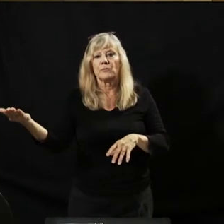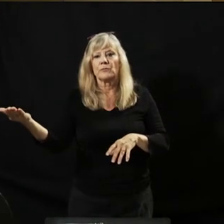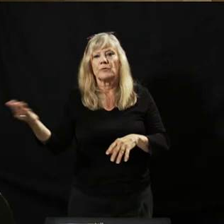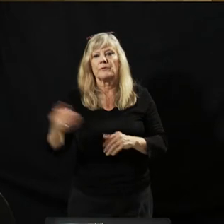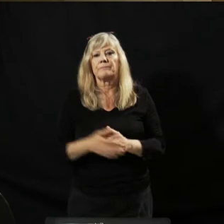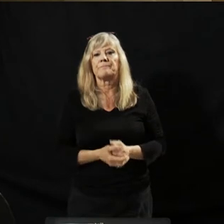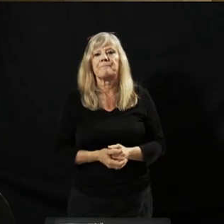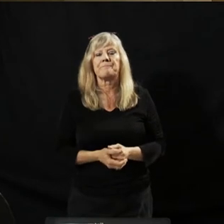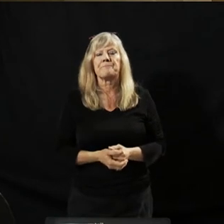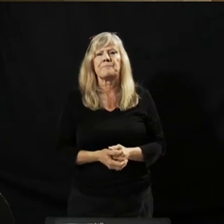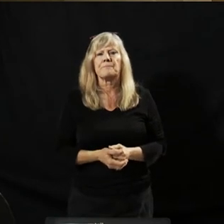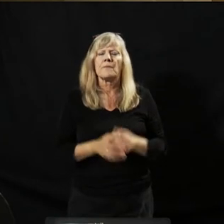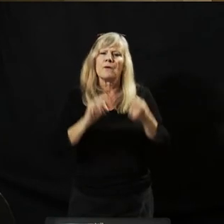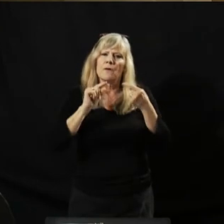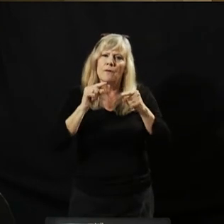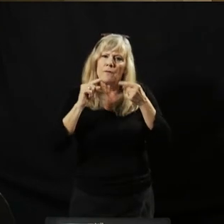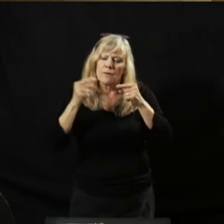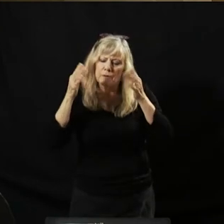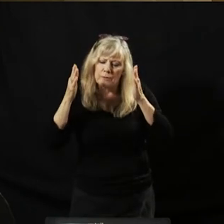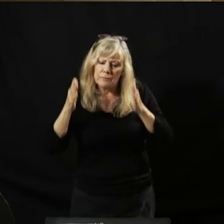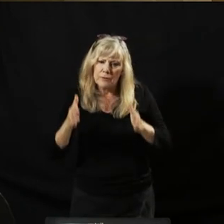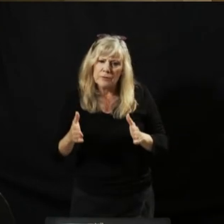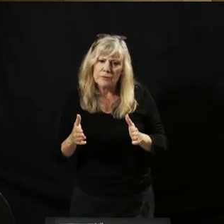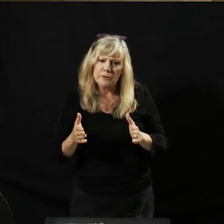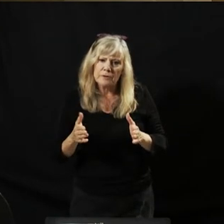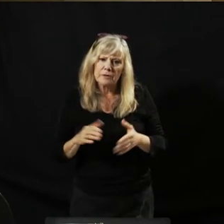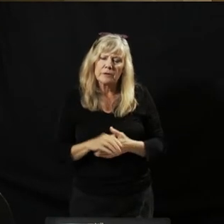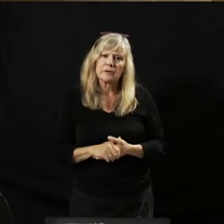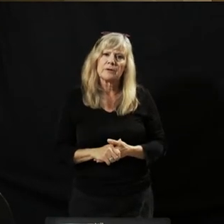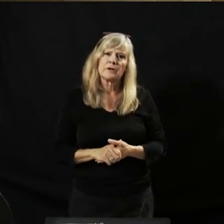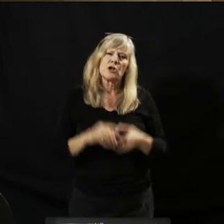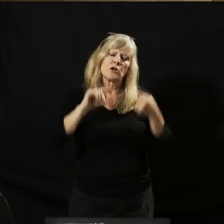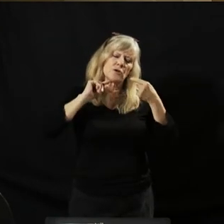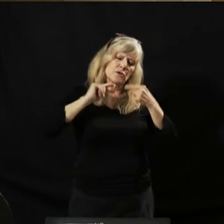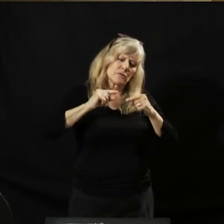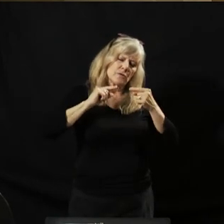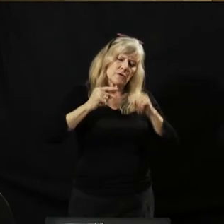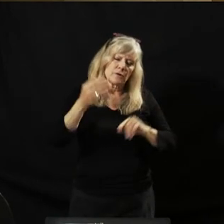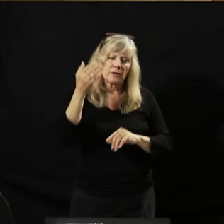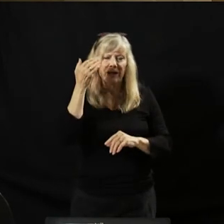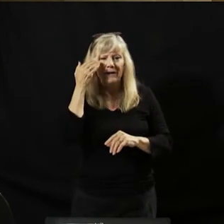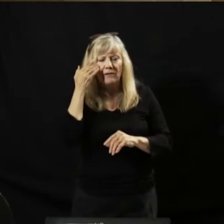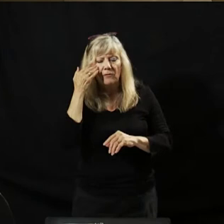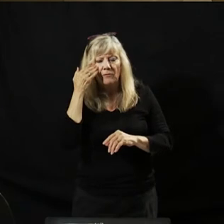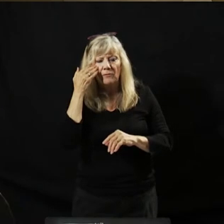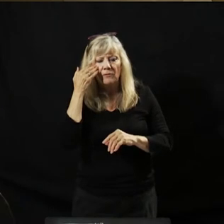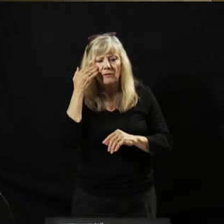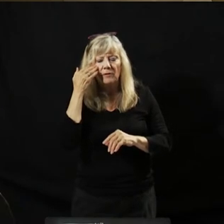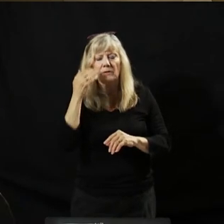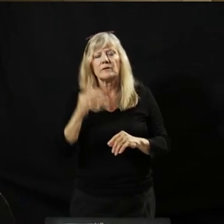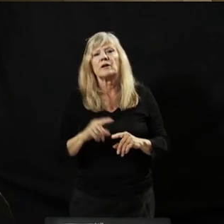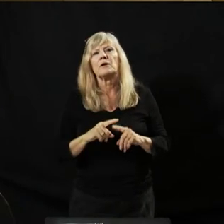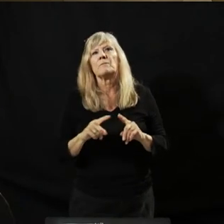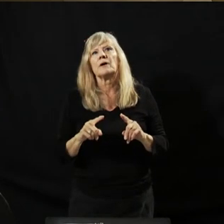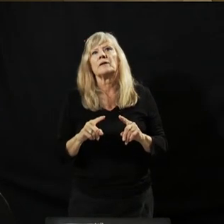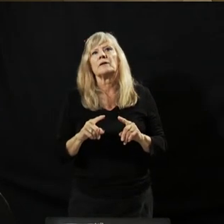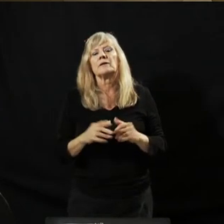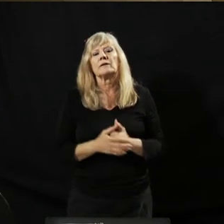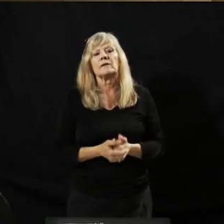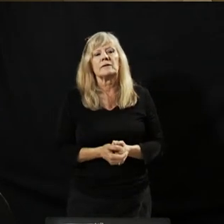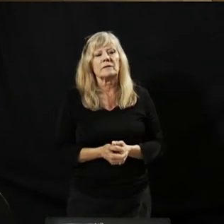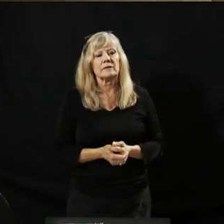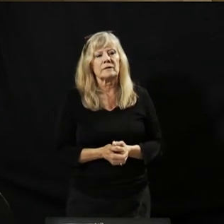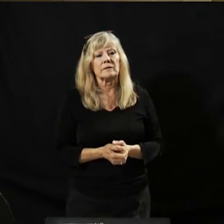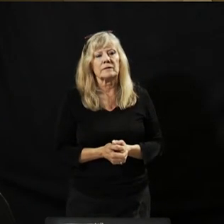O afflicted one, storm-battered and unconsoled, I lay your pavements